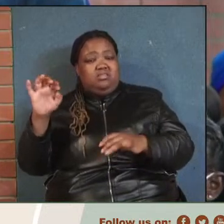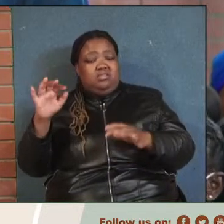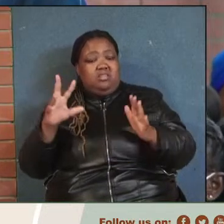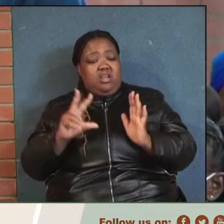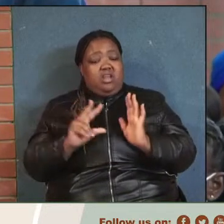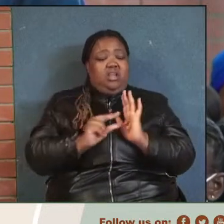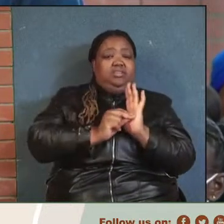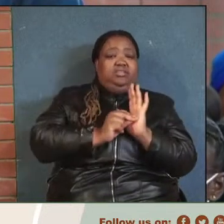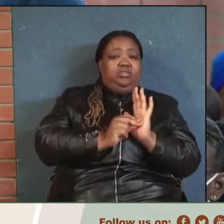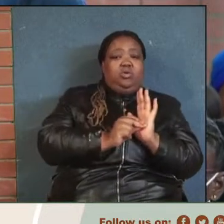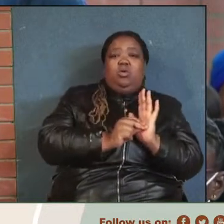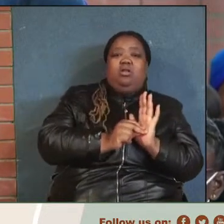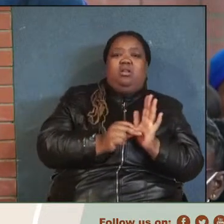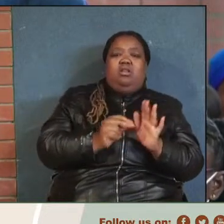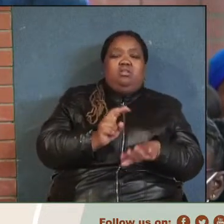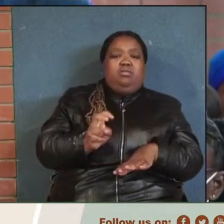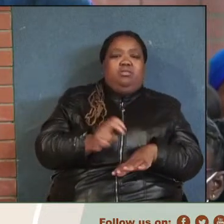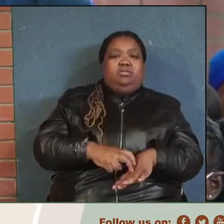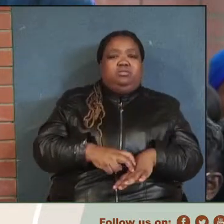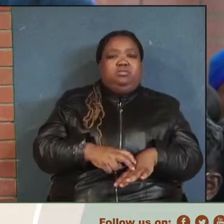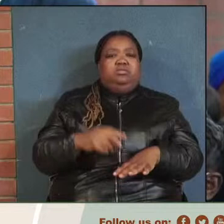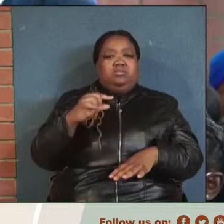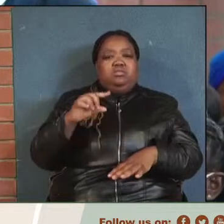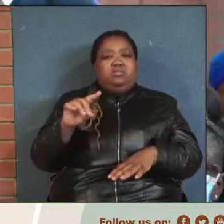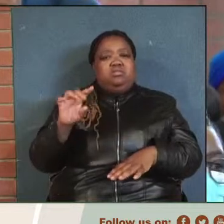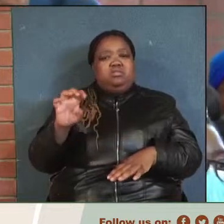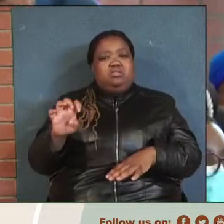are rather granted with an access to GDE.